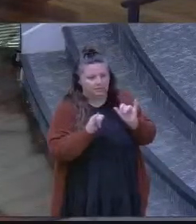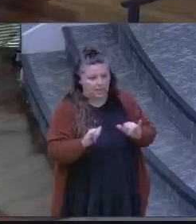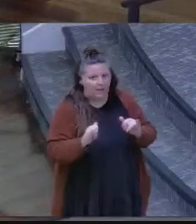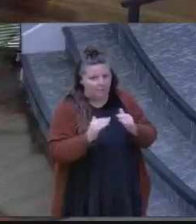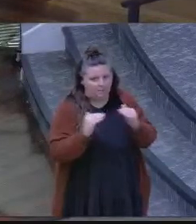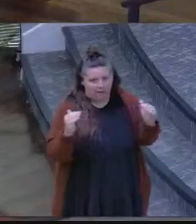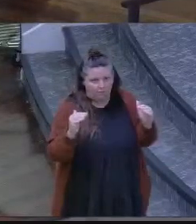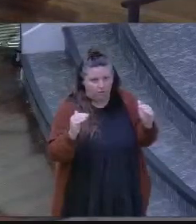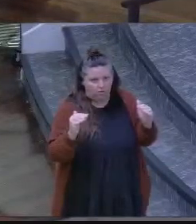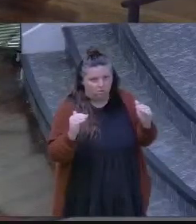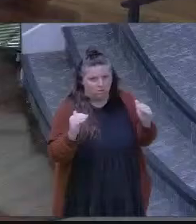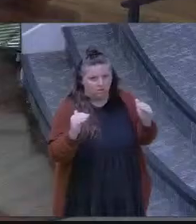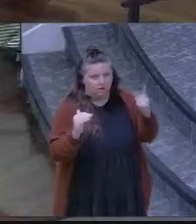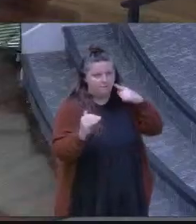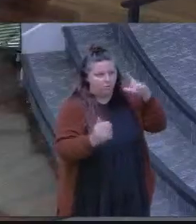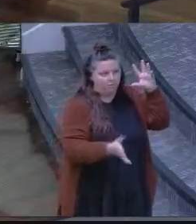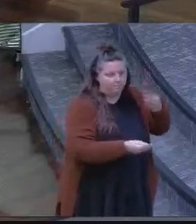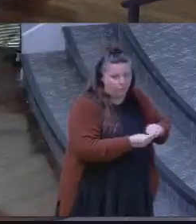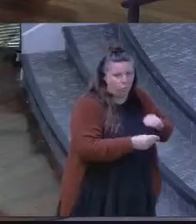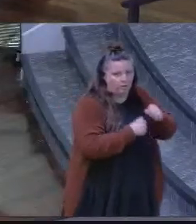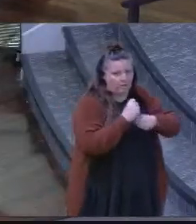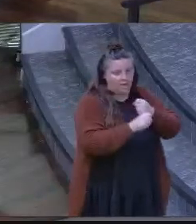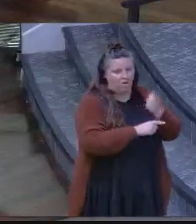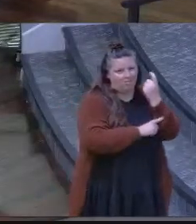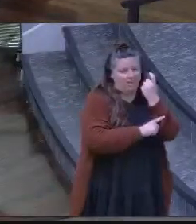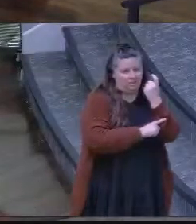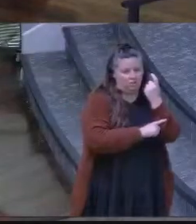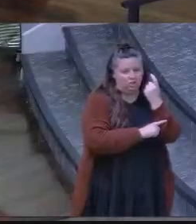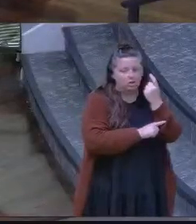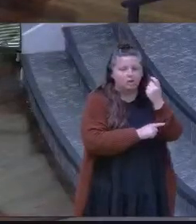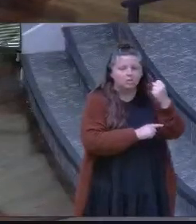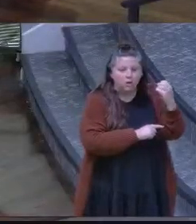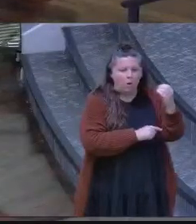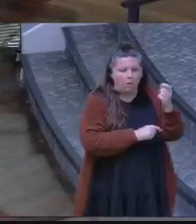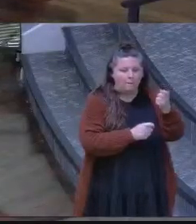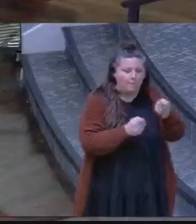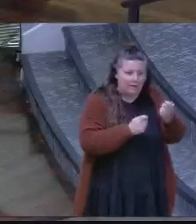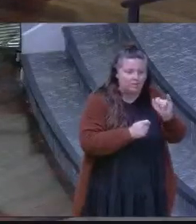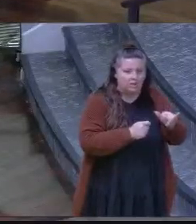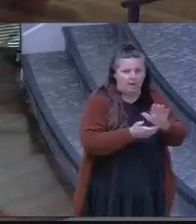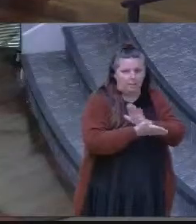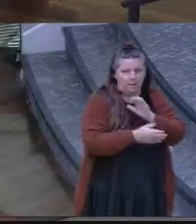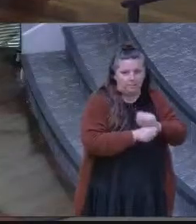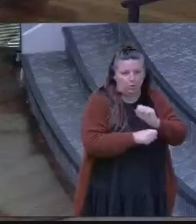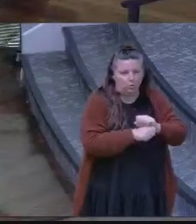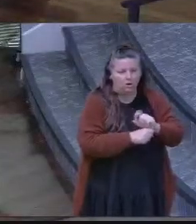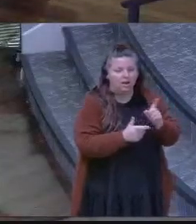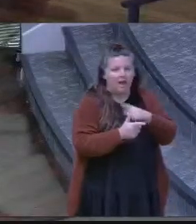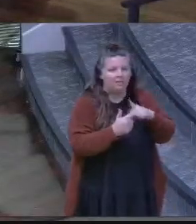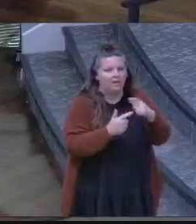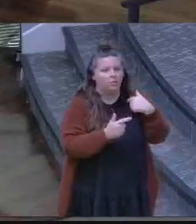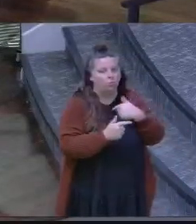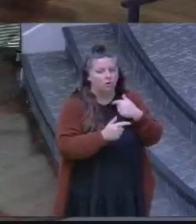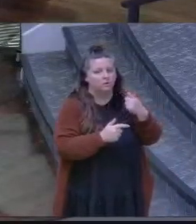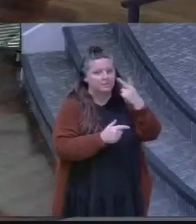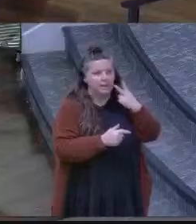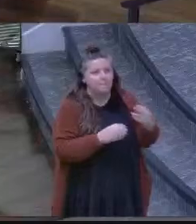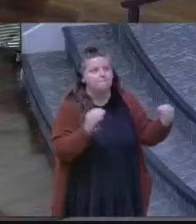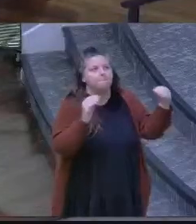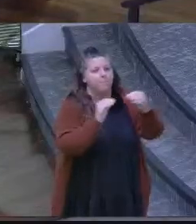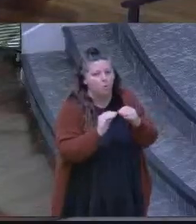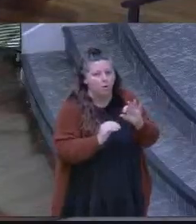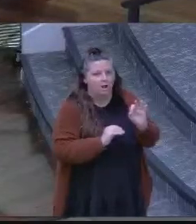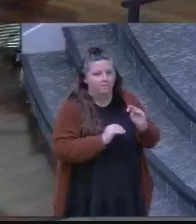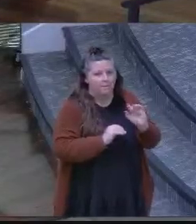last year, so managing that paperwork. And then we're seeing an uptick in FMLA cases, about a 50%